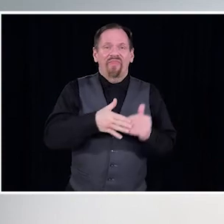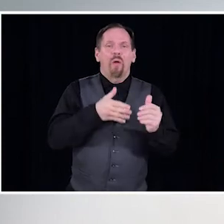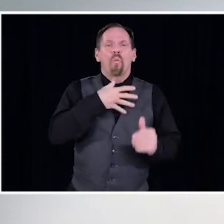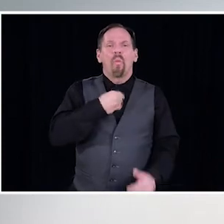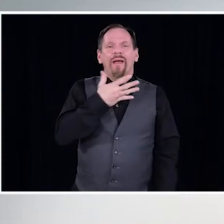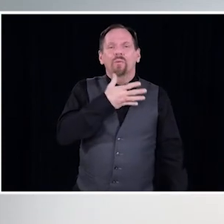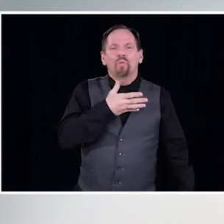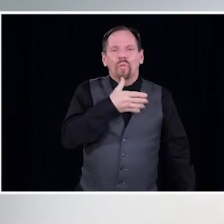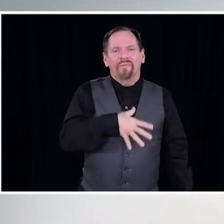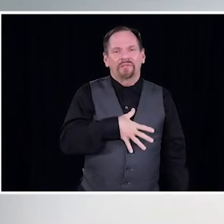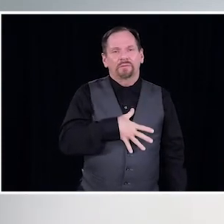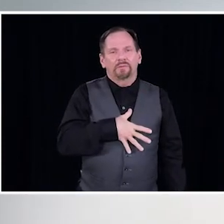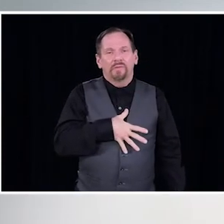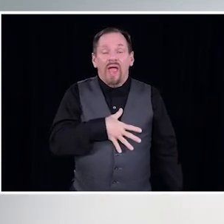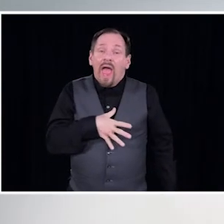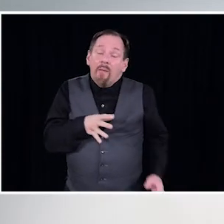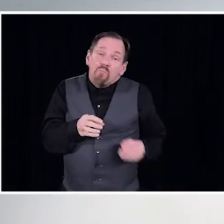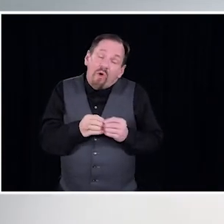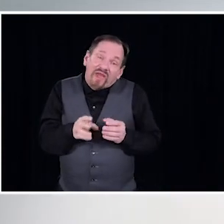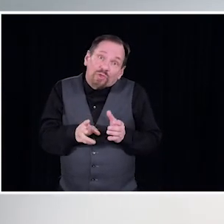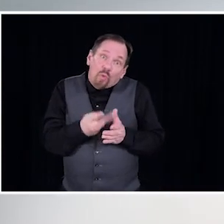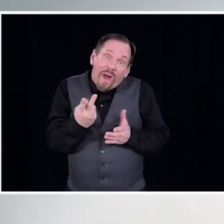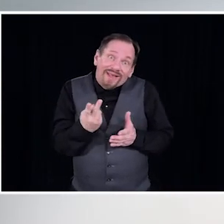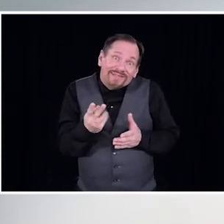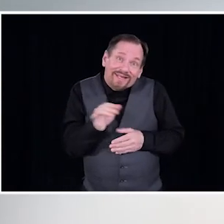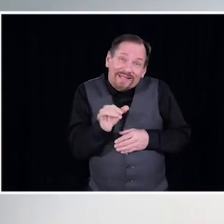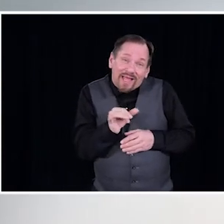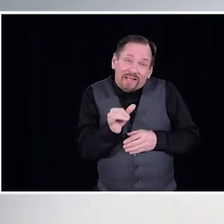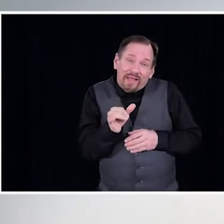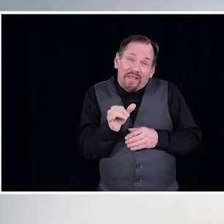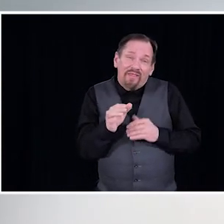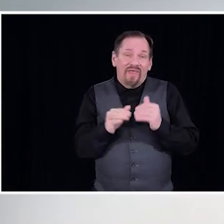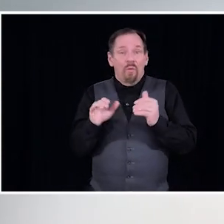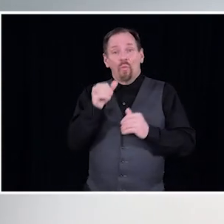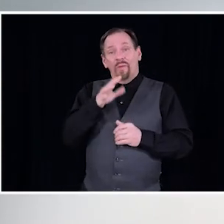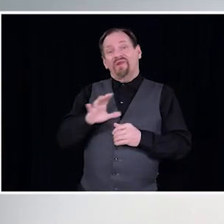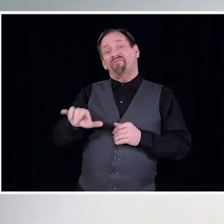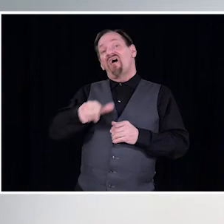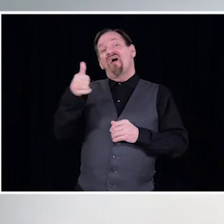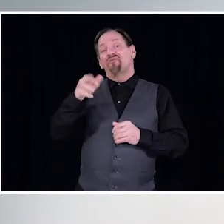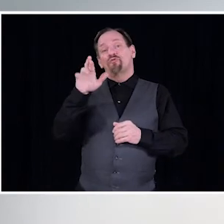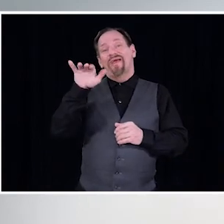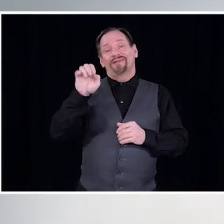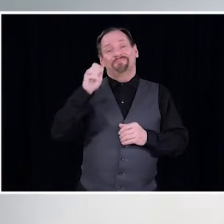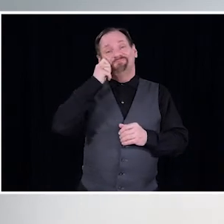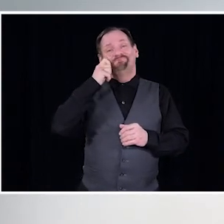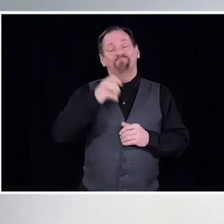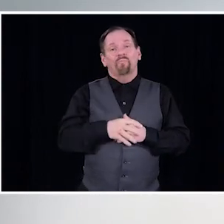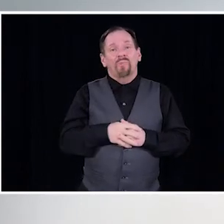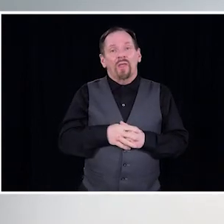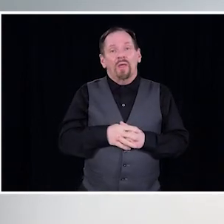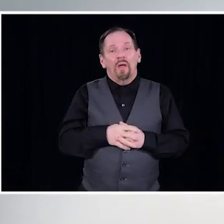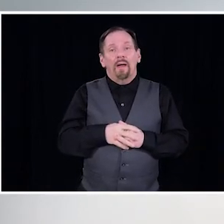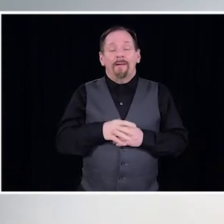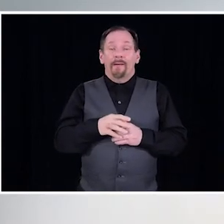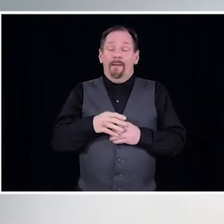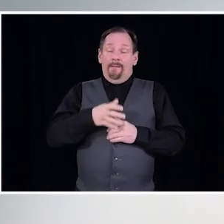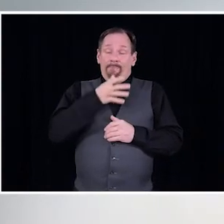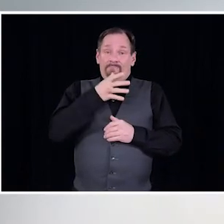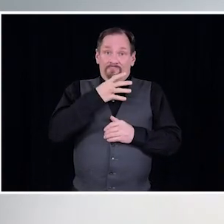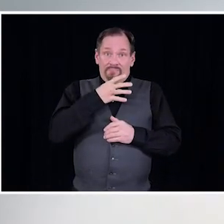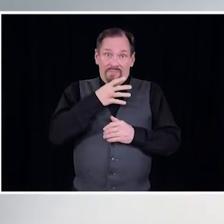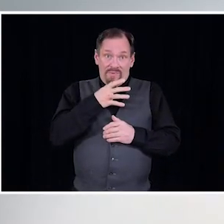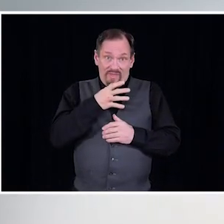women, and more than twice as likely than women of other races. Maternal health outcomes, which have been